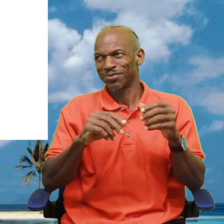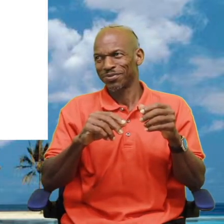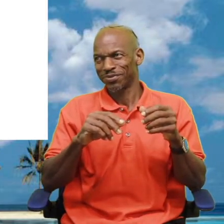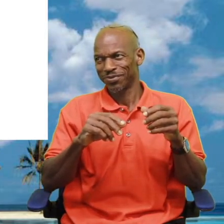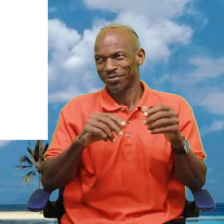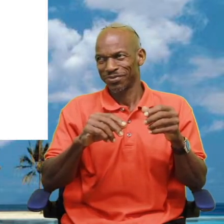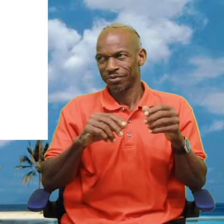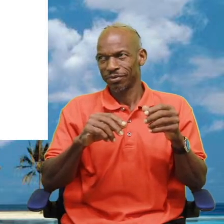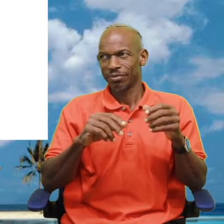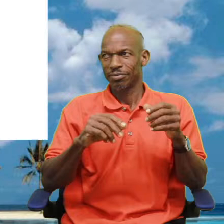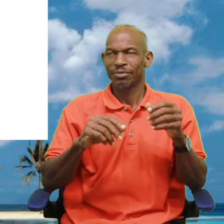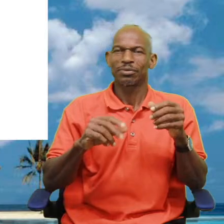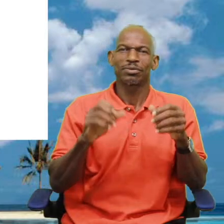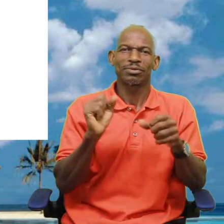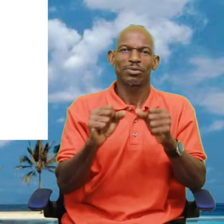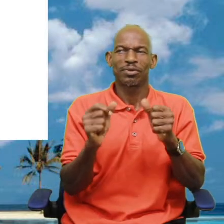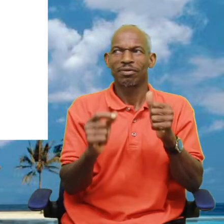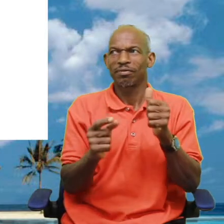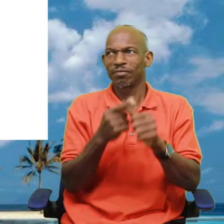So the first sentence,